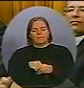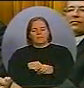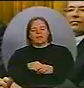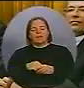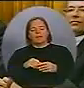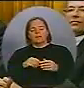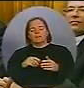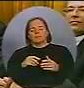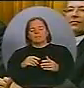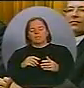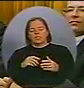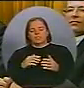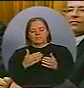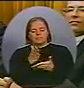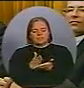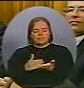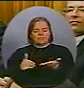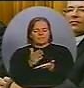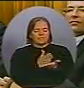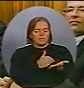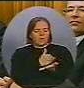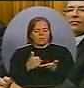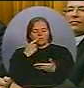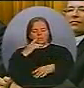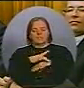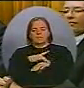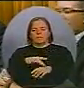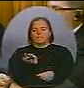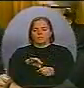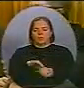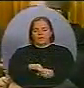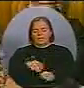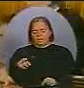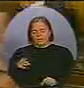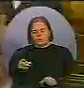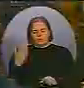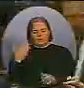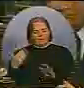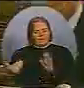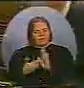fair game after having voted against his constituents on the long gun registry.